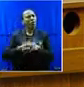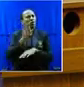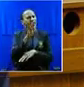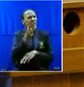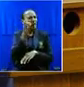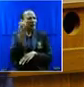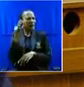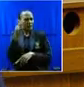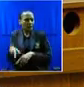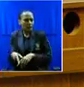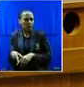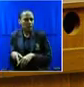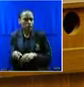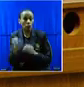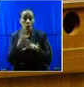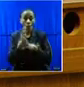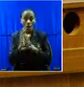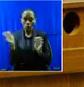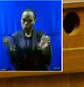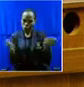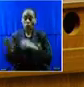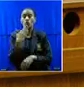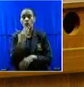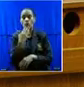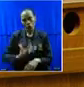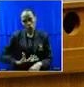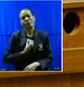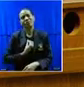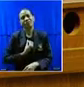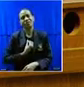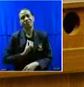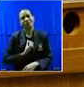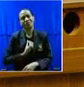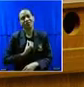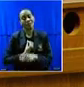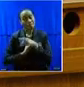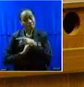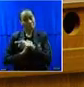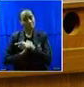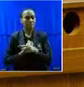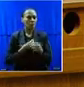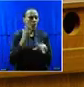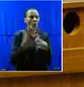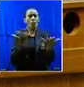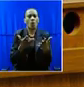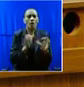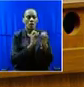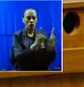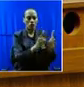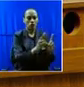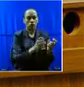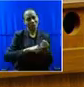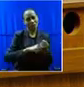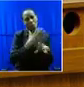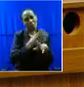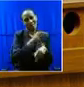300,000 opportunities for young people to be engaged as education and school assistants